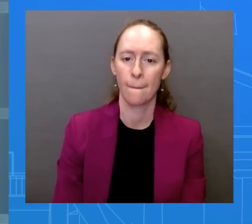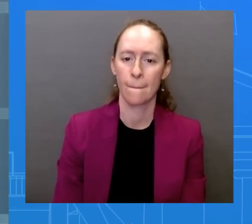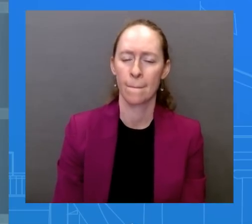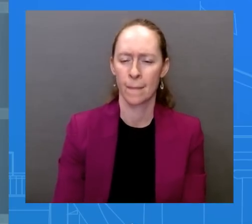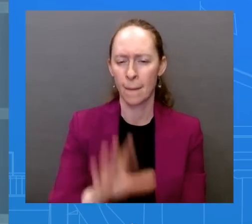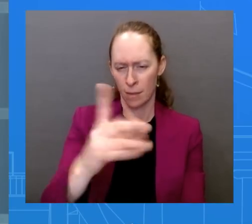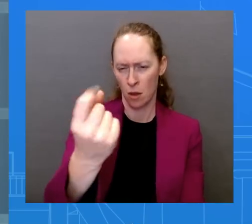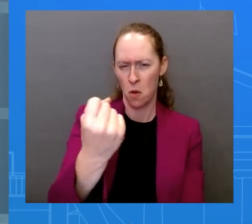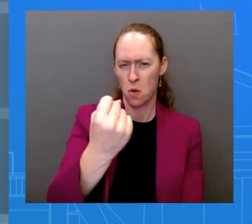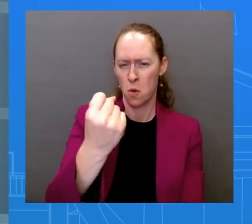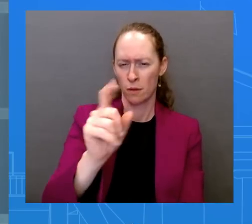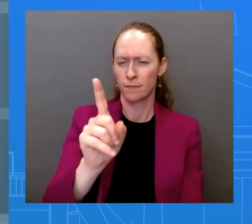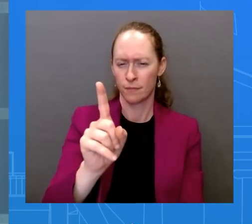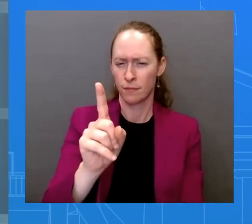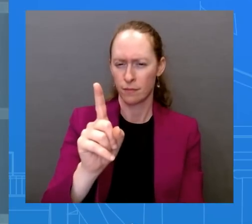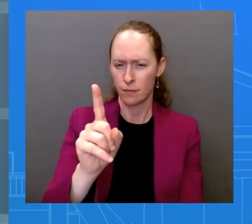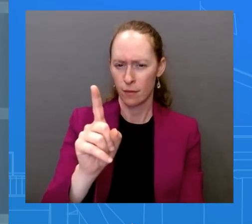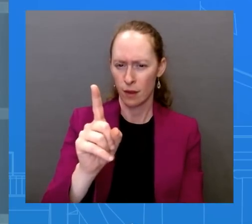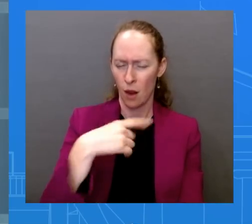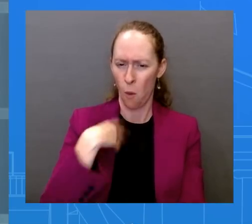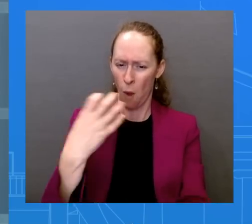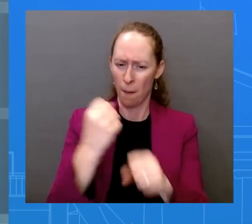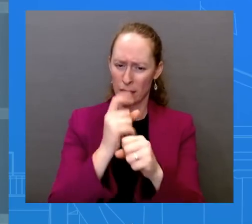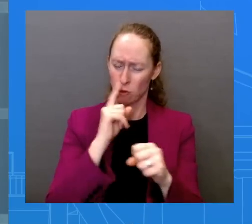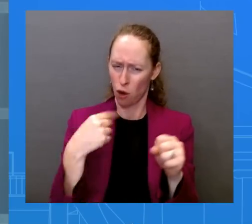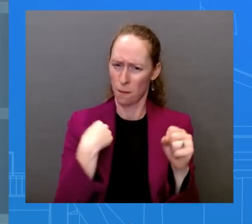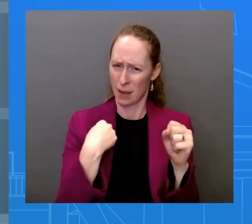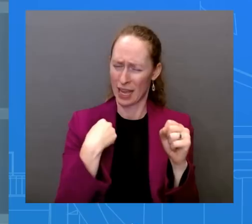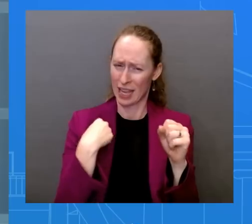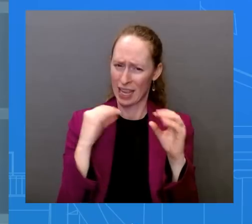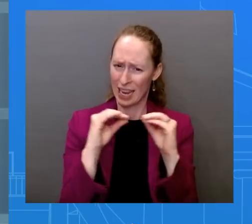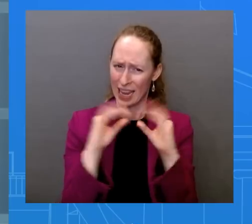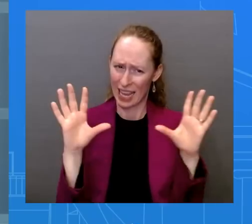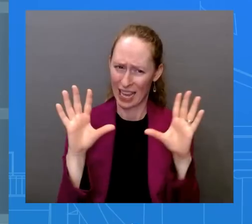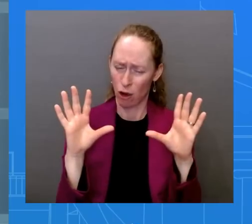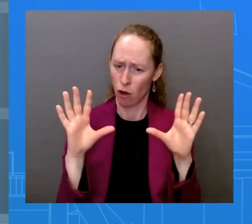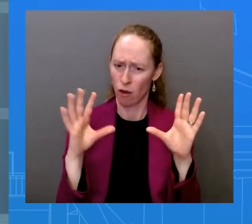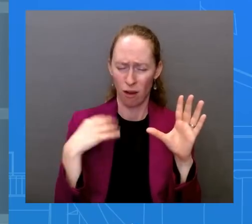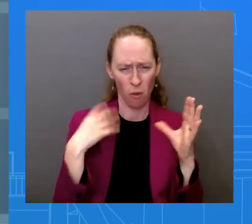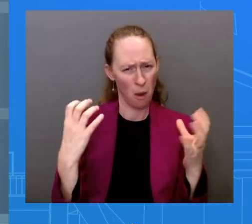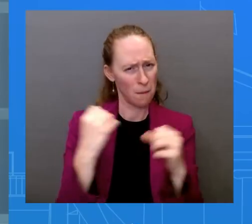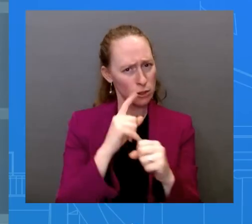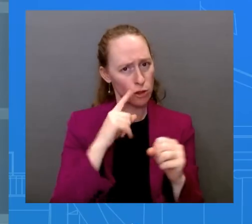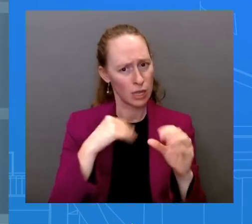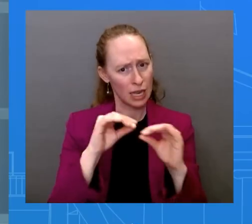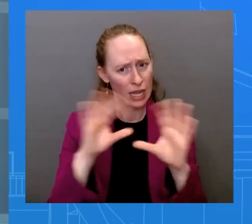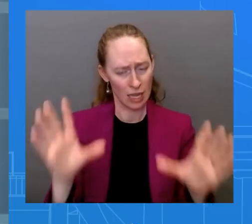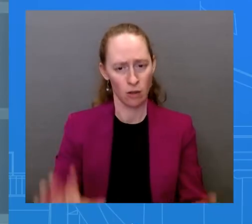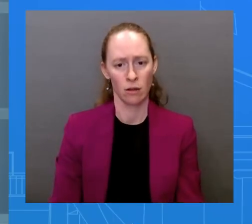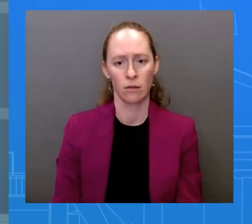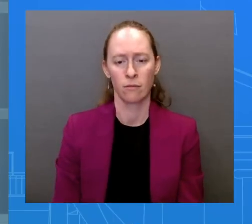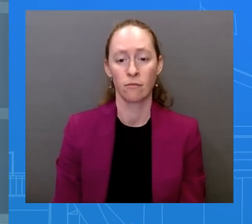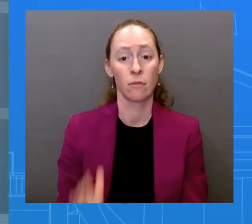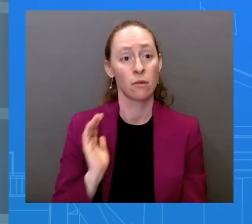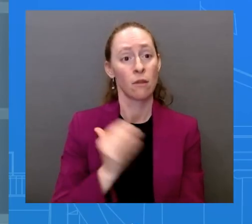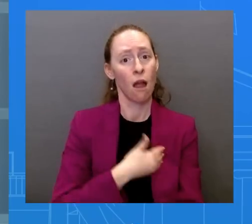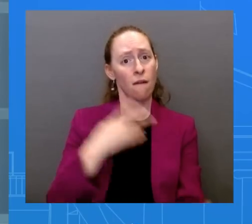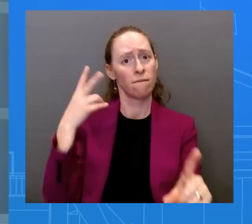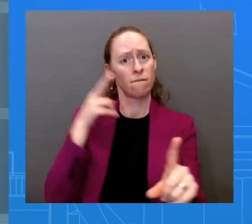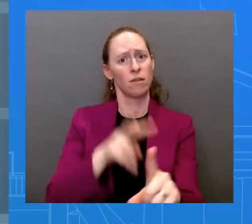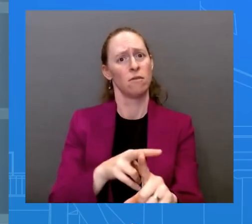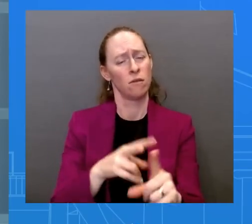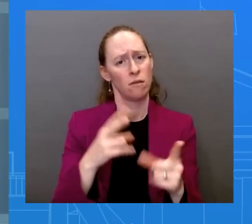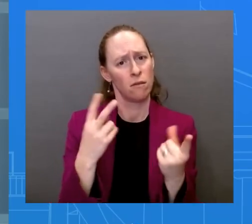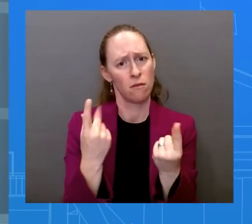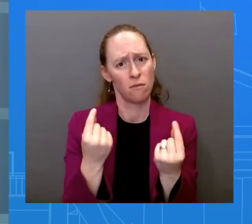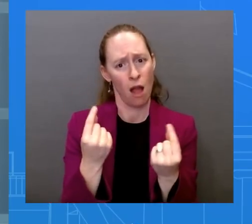here, and we have been very clear, the U.S., on our position with what we're currently seeing in Iran. The president